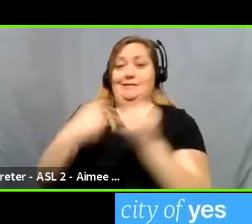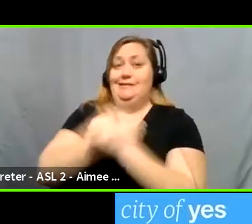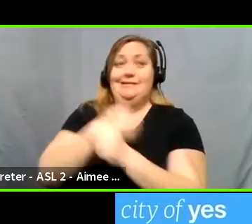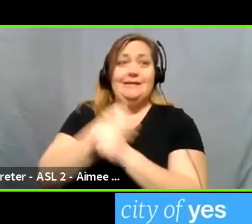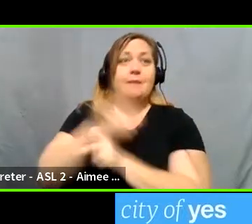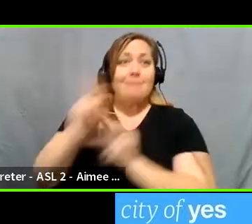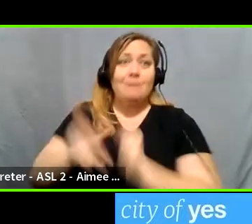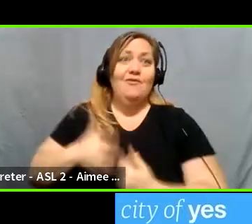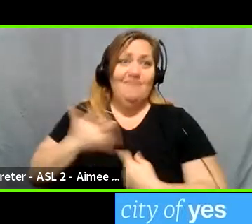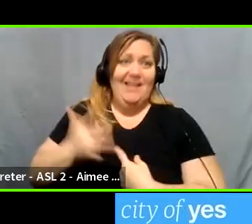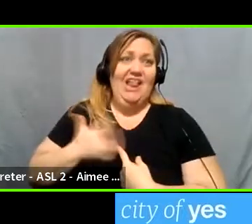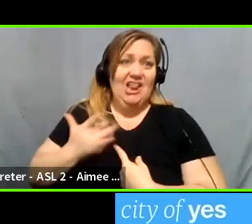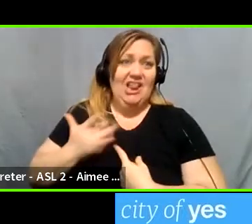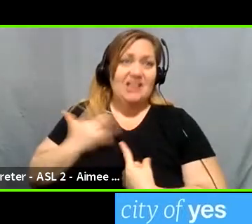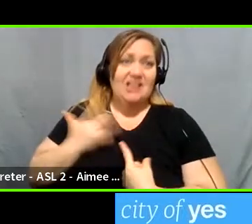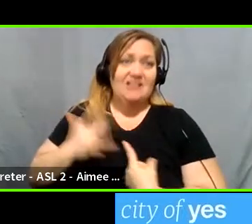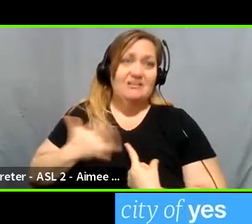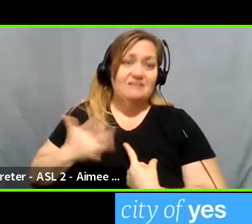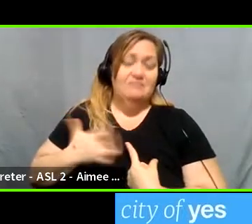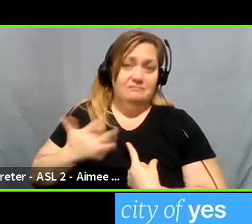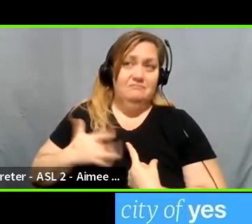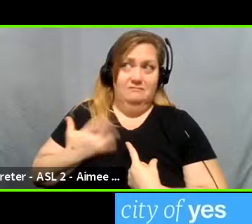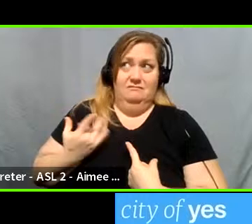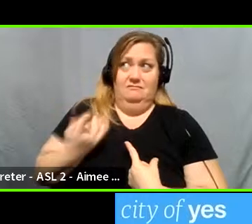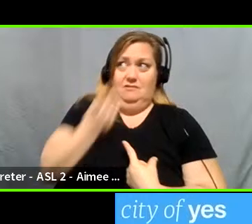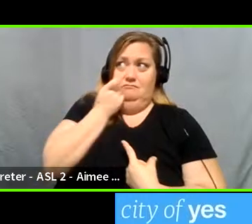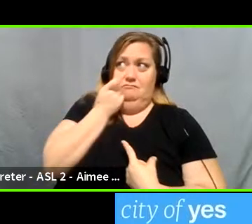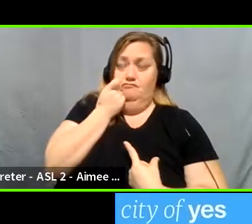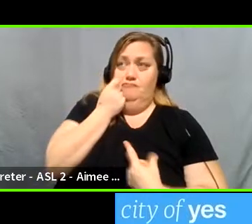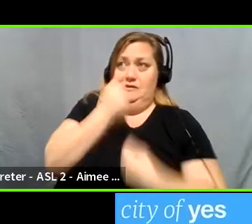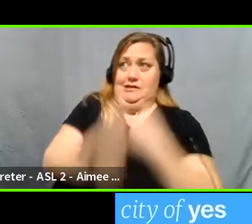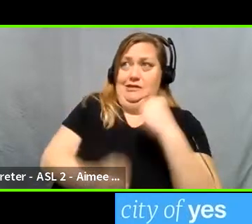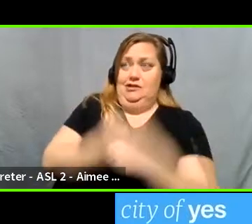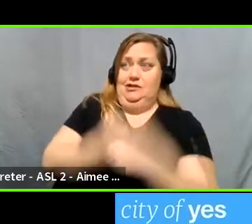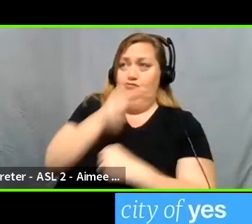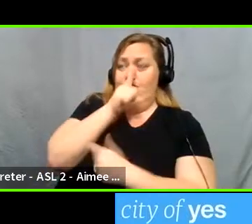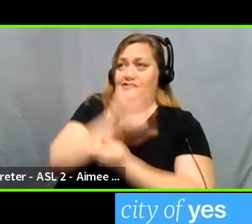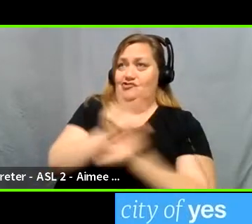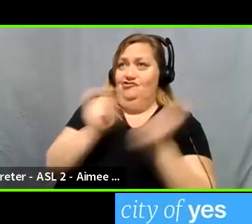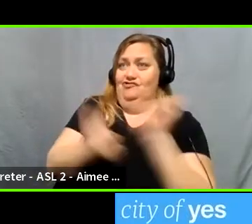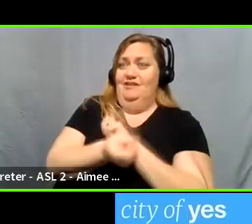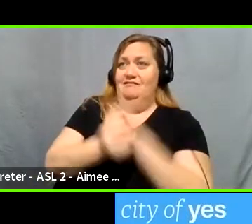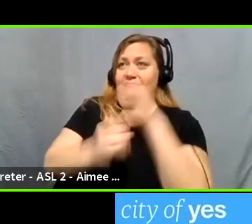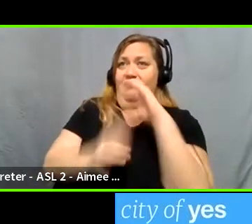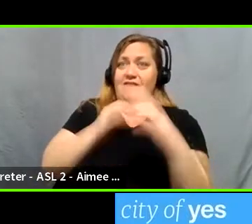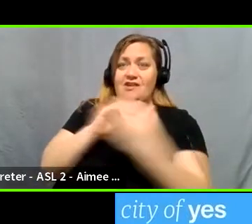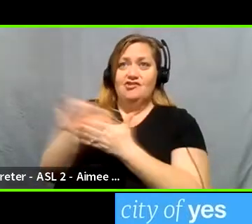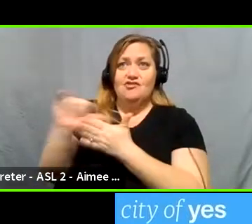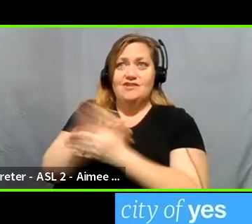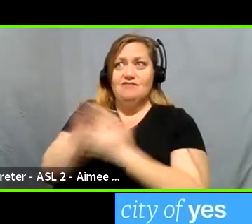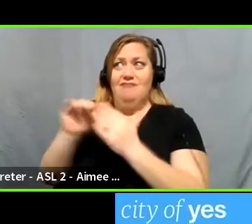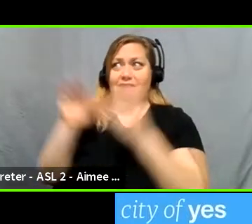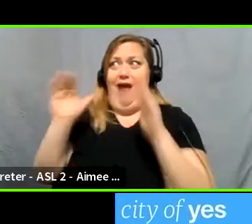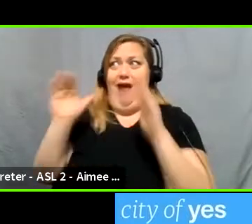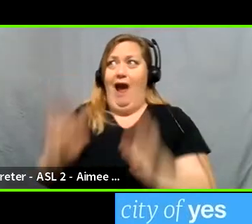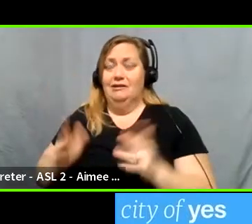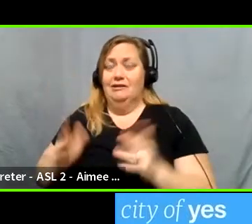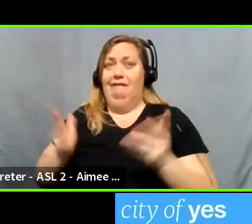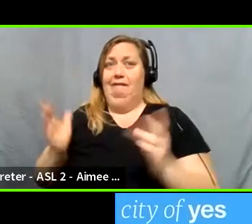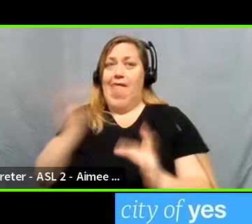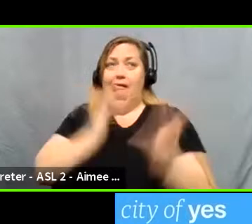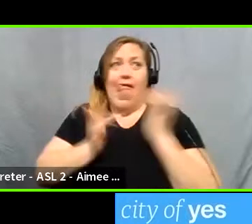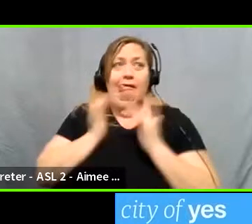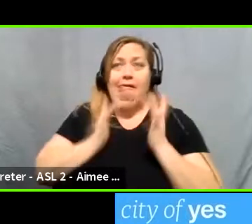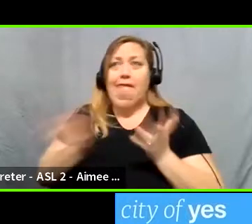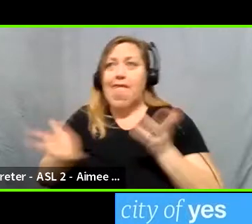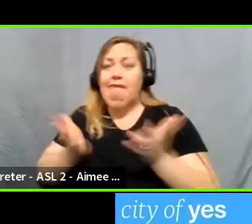people feel it, especially in recent years, it's really changed the conversation in New York City around housing so that I think just a